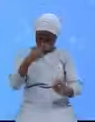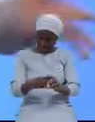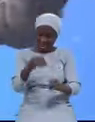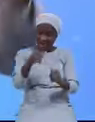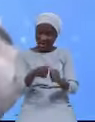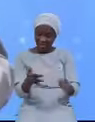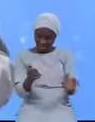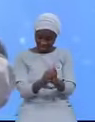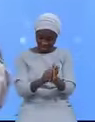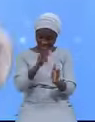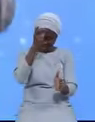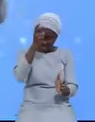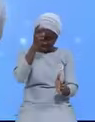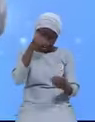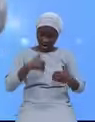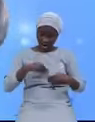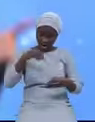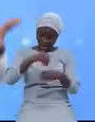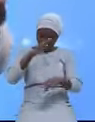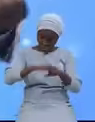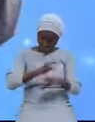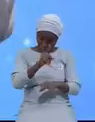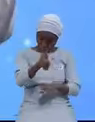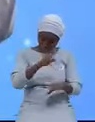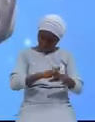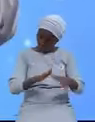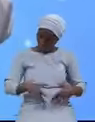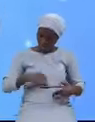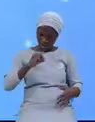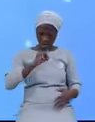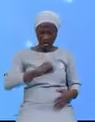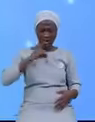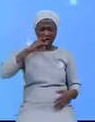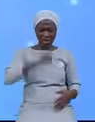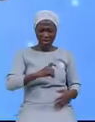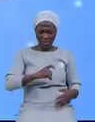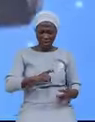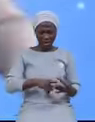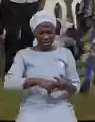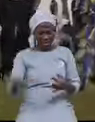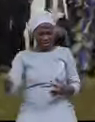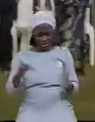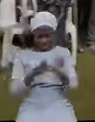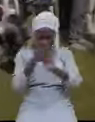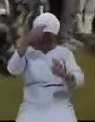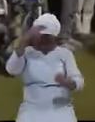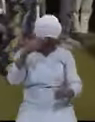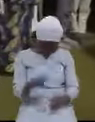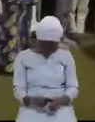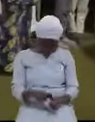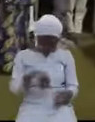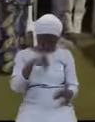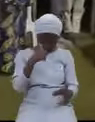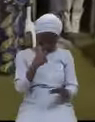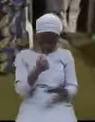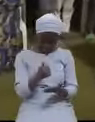devil has put upon your life, I command, they are gone in Jesus'